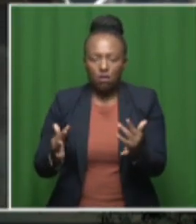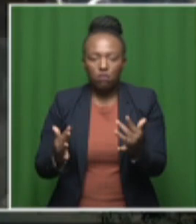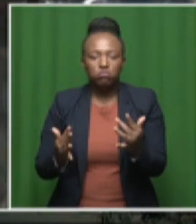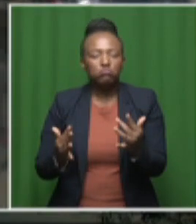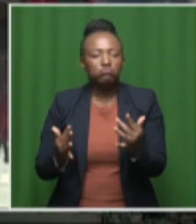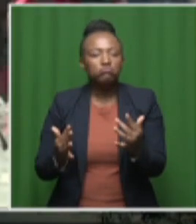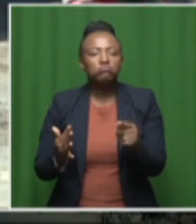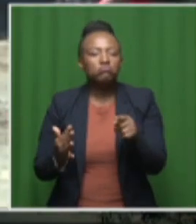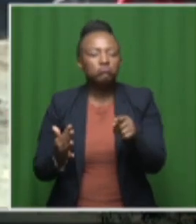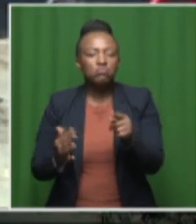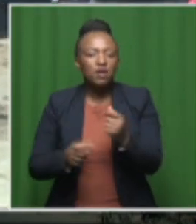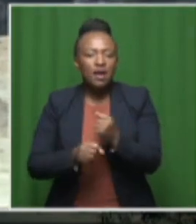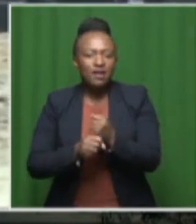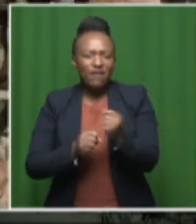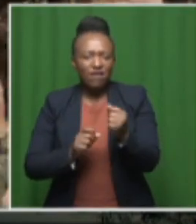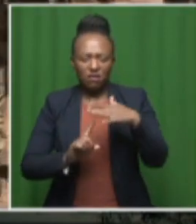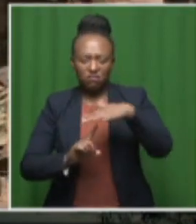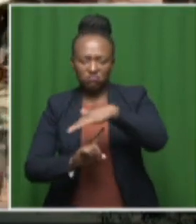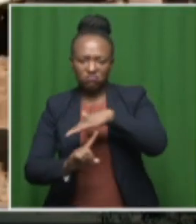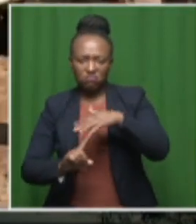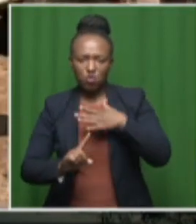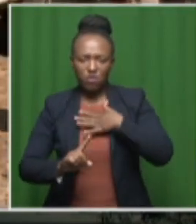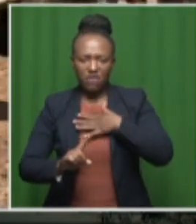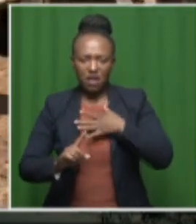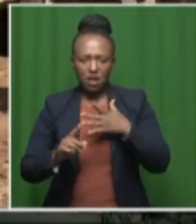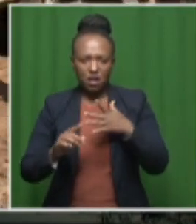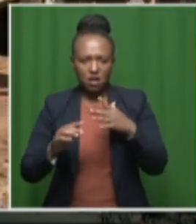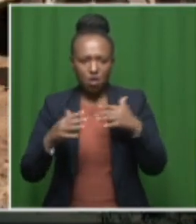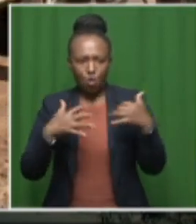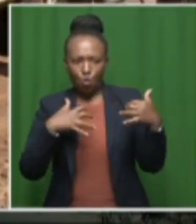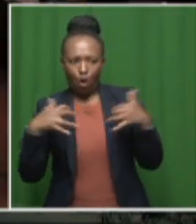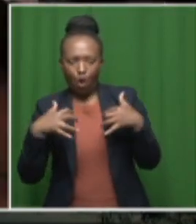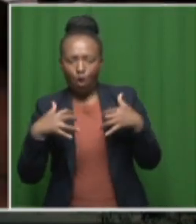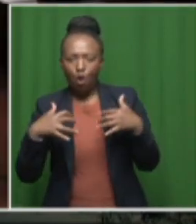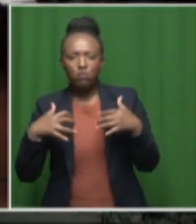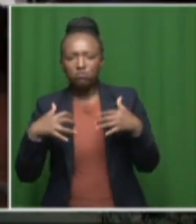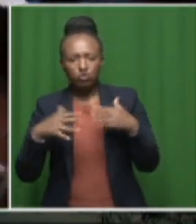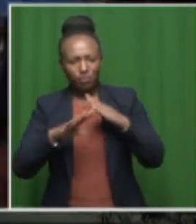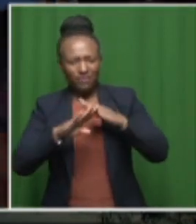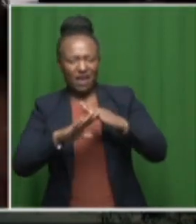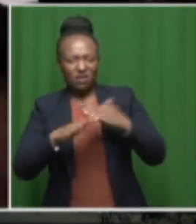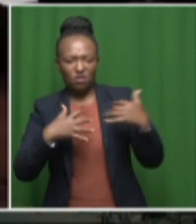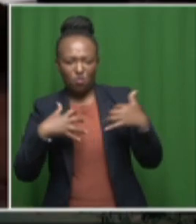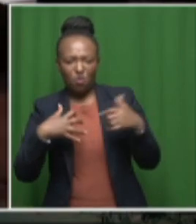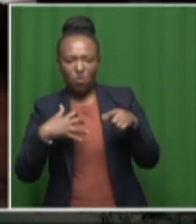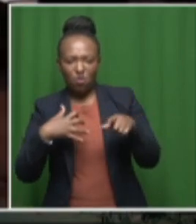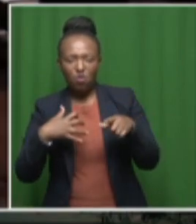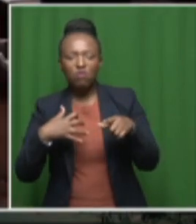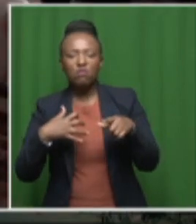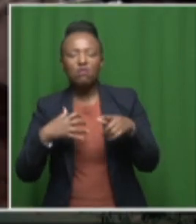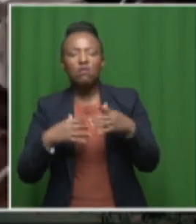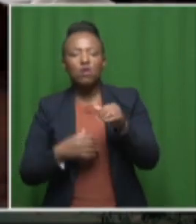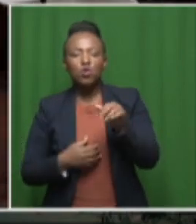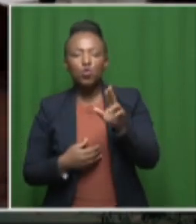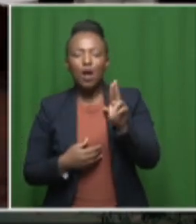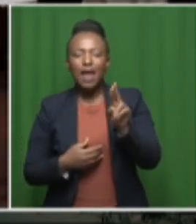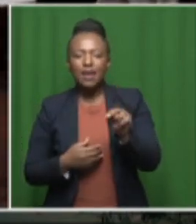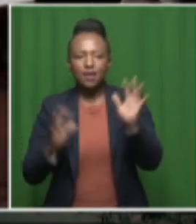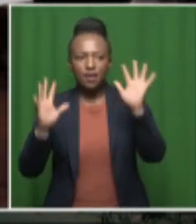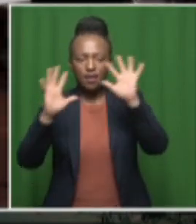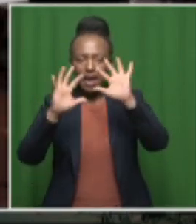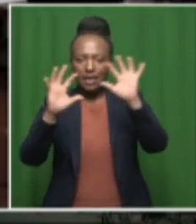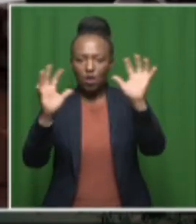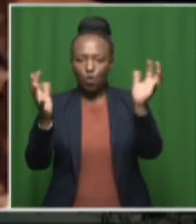don't even get into situations where we face conflict. So the root causes of conflicts is what we're working on. And the UN around the world,